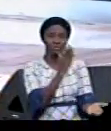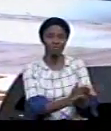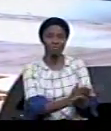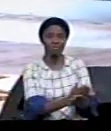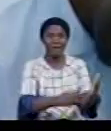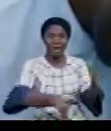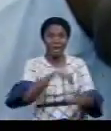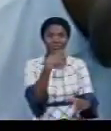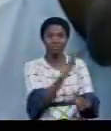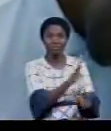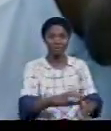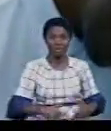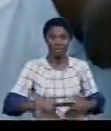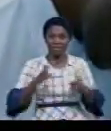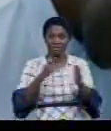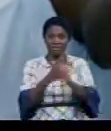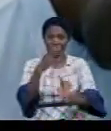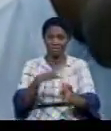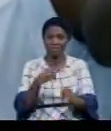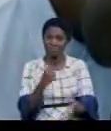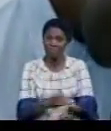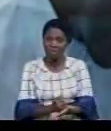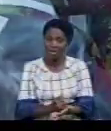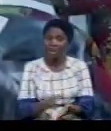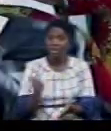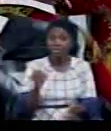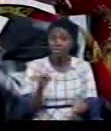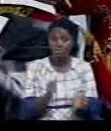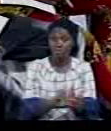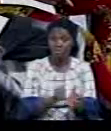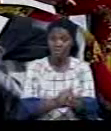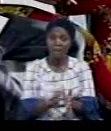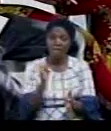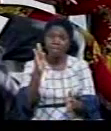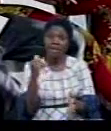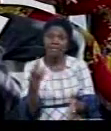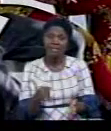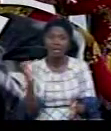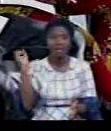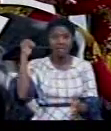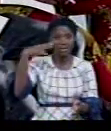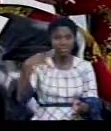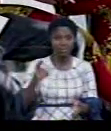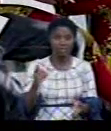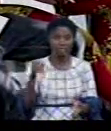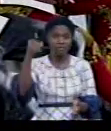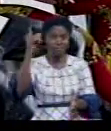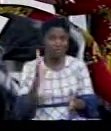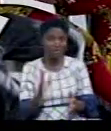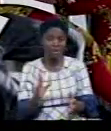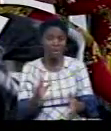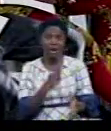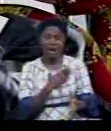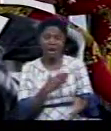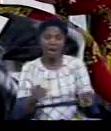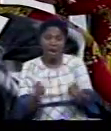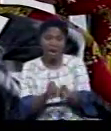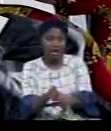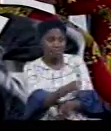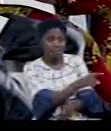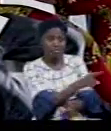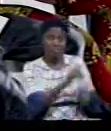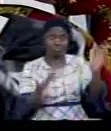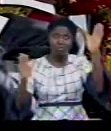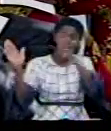Jesus' name. So that by the grace of God, as those stormy people,